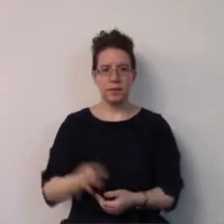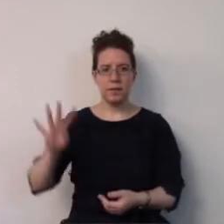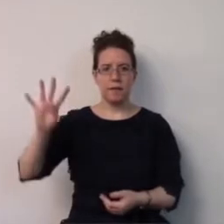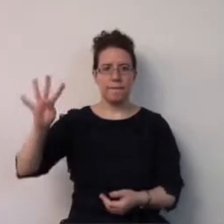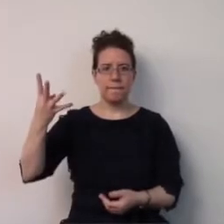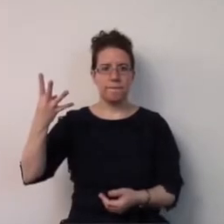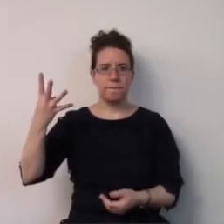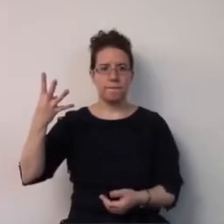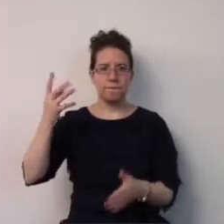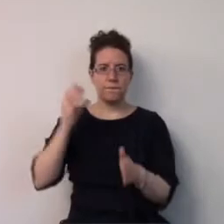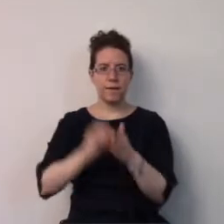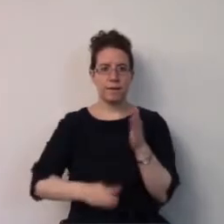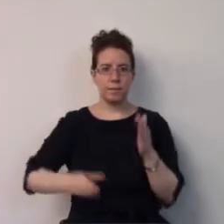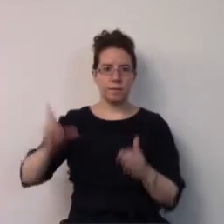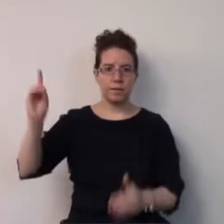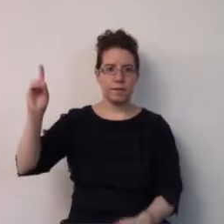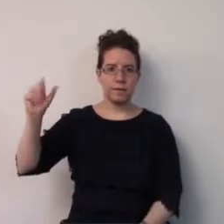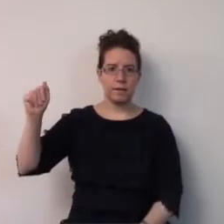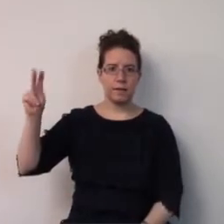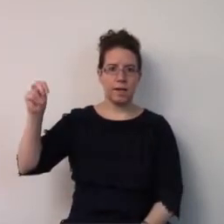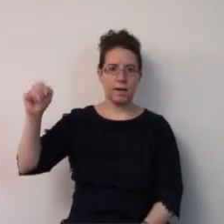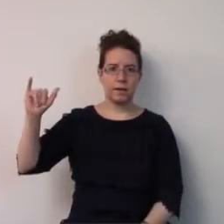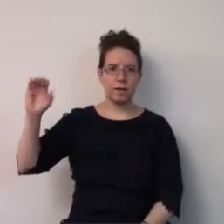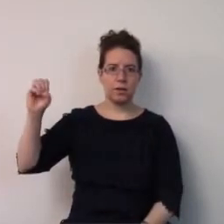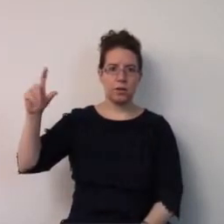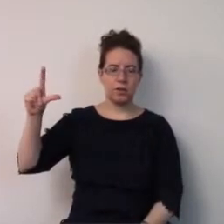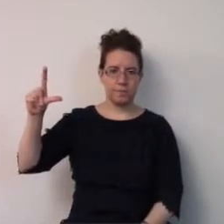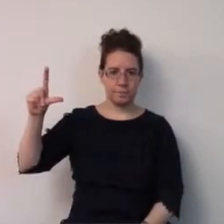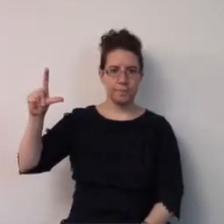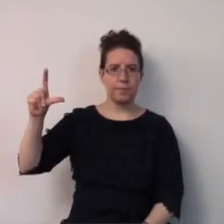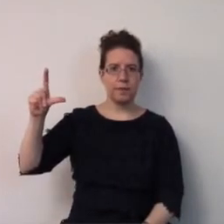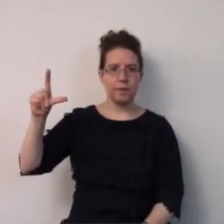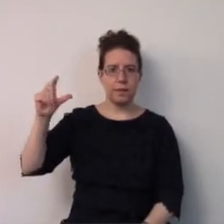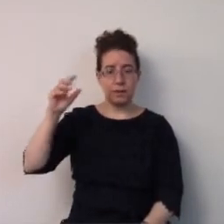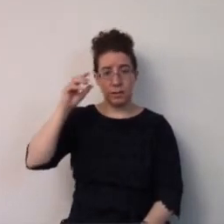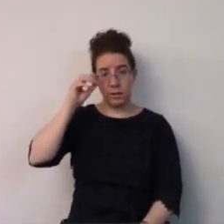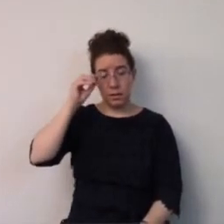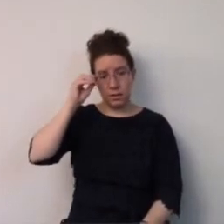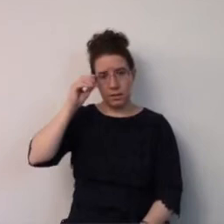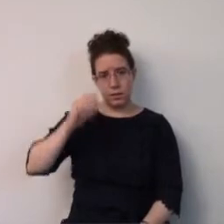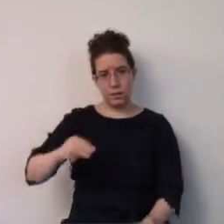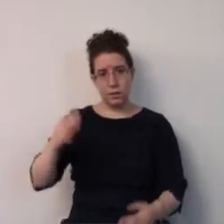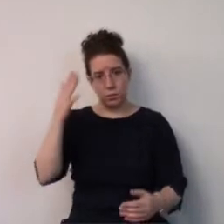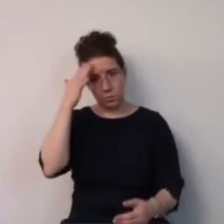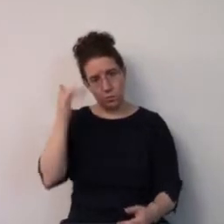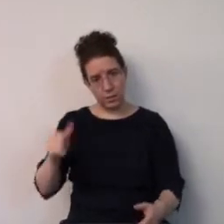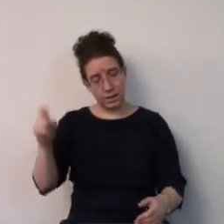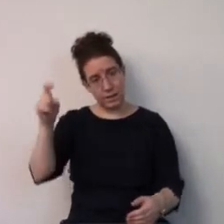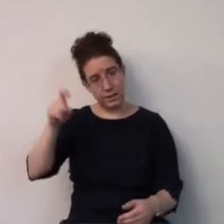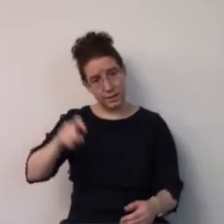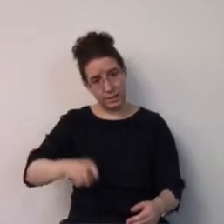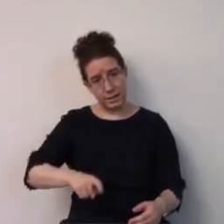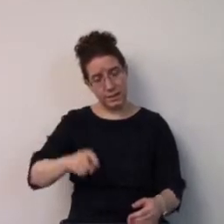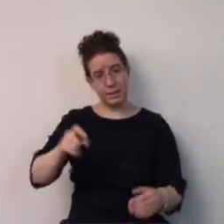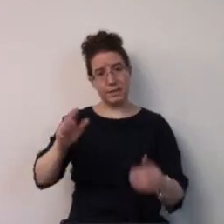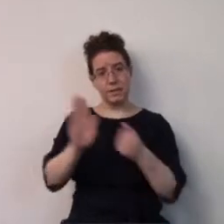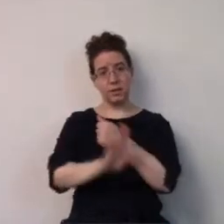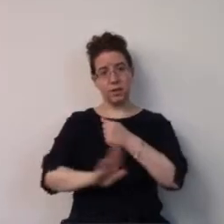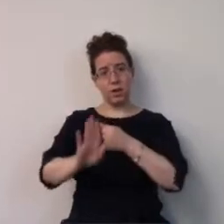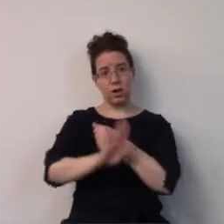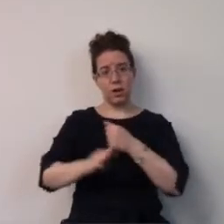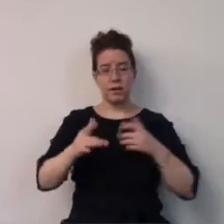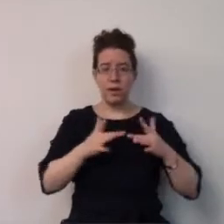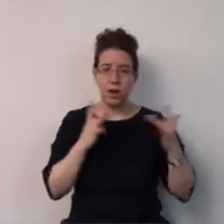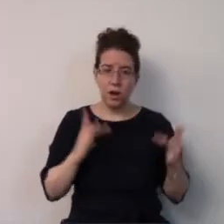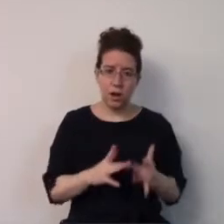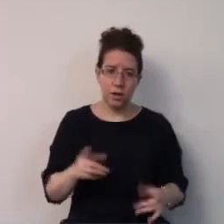it's all about self-focus. And we need to get our focus on God. You need to look up. I'm telling you, get your eyes